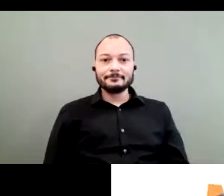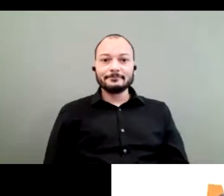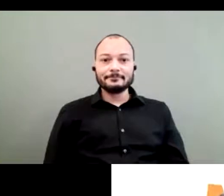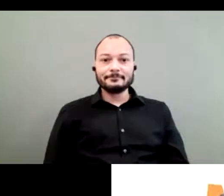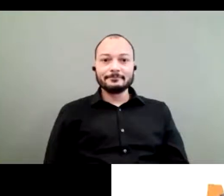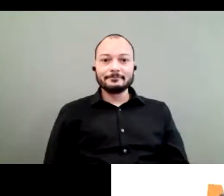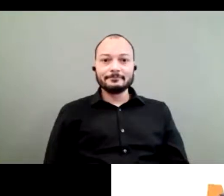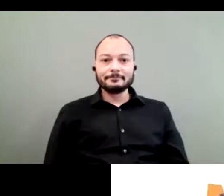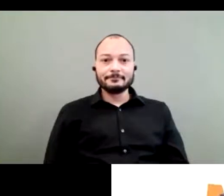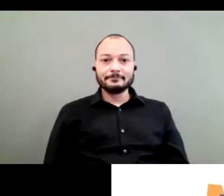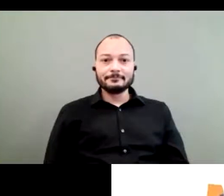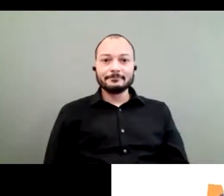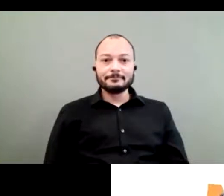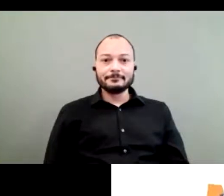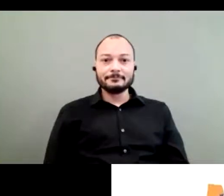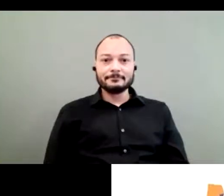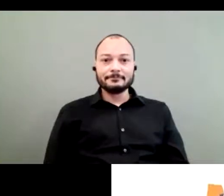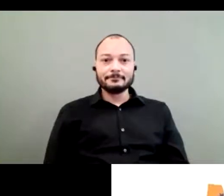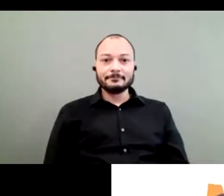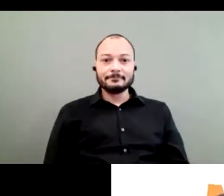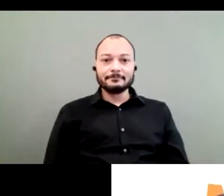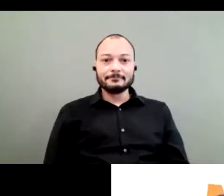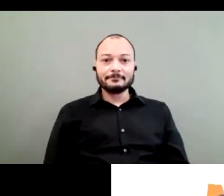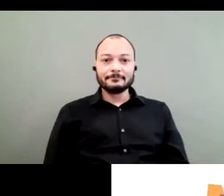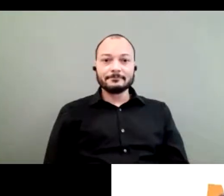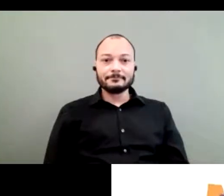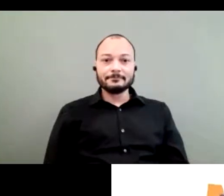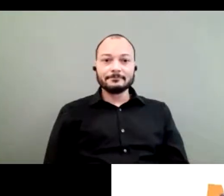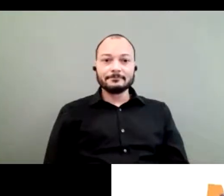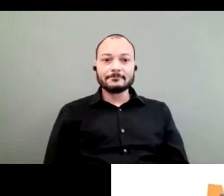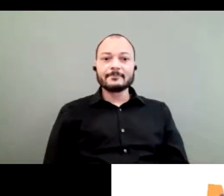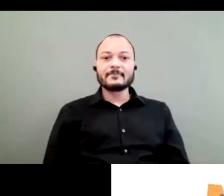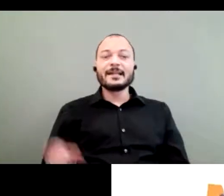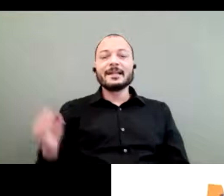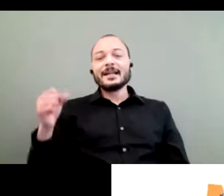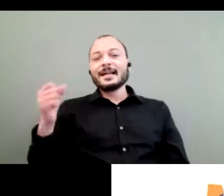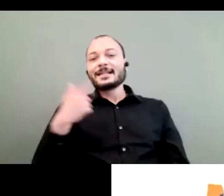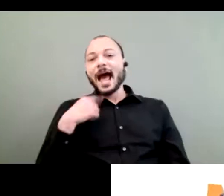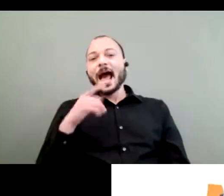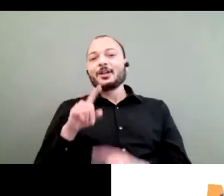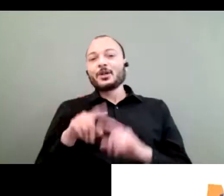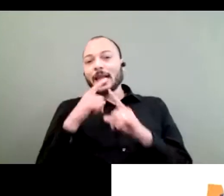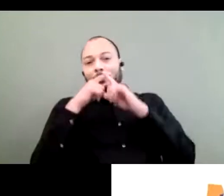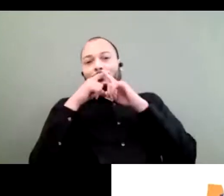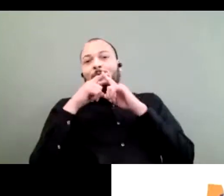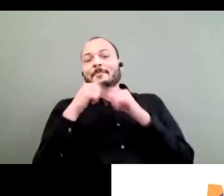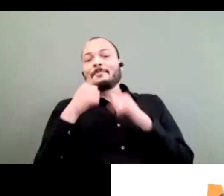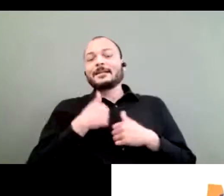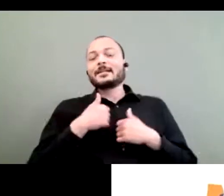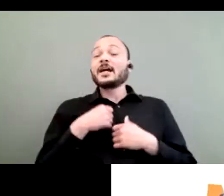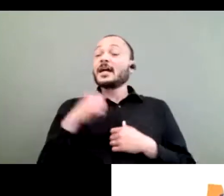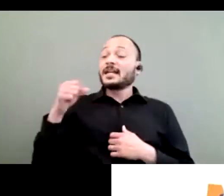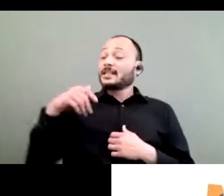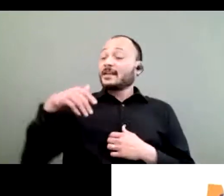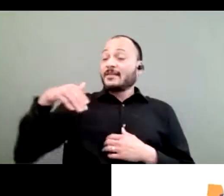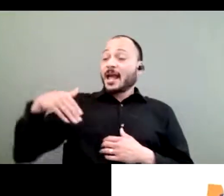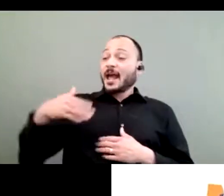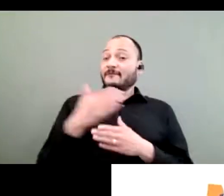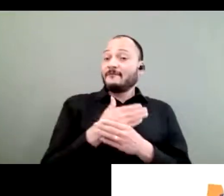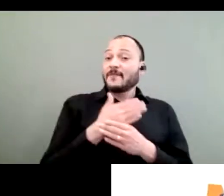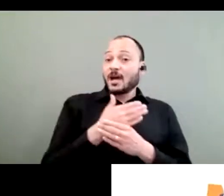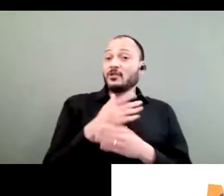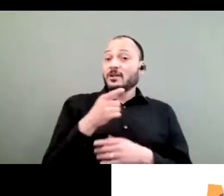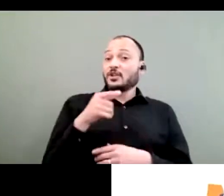help Crystal unmute. Yes, I wasn't able to unmute myself. Yes, if you didn't file your return and you